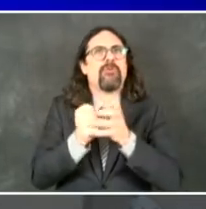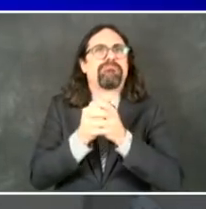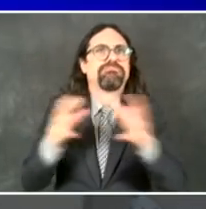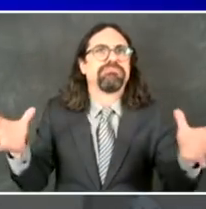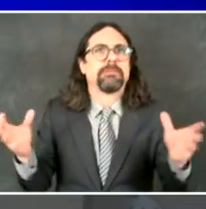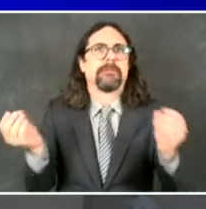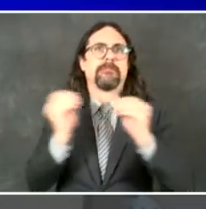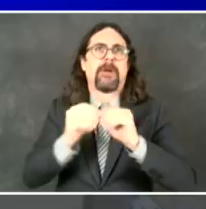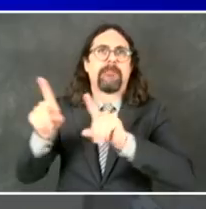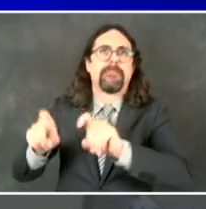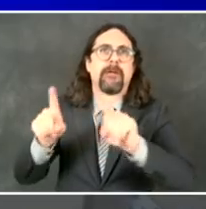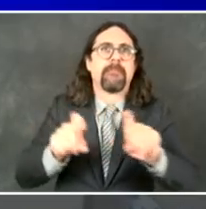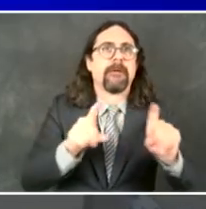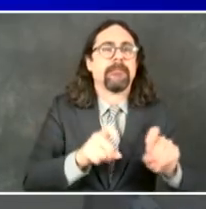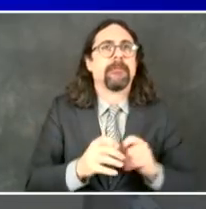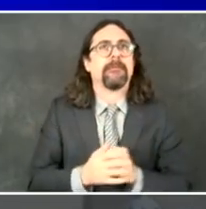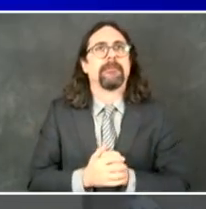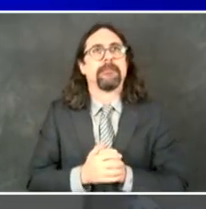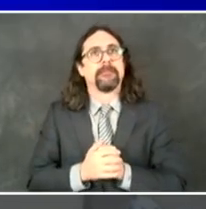everyone.